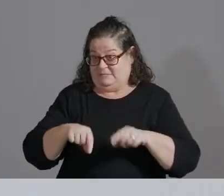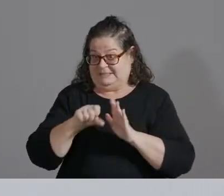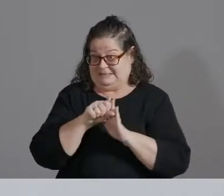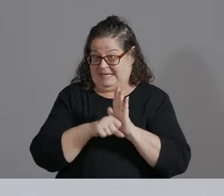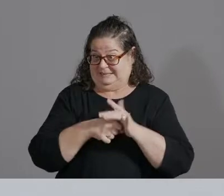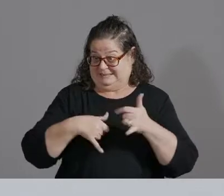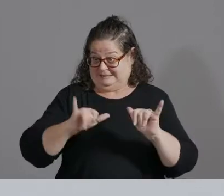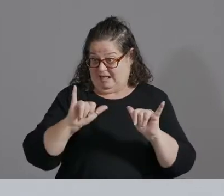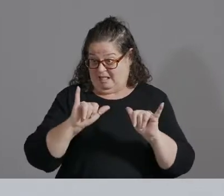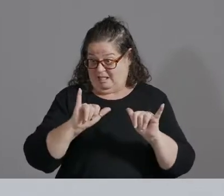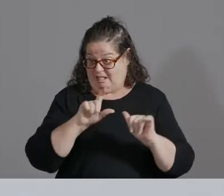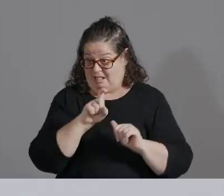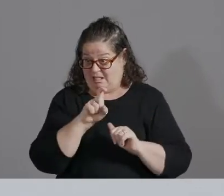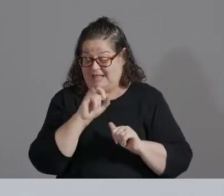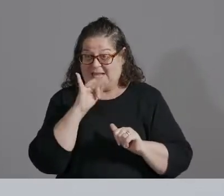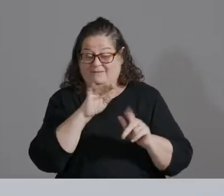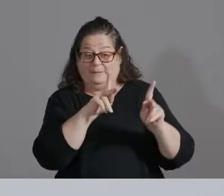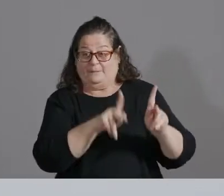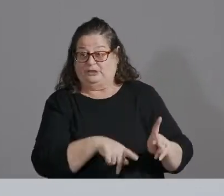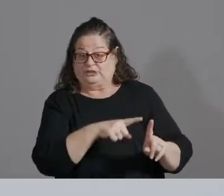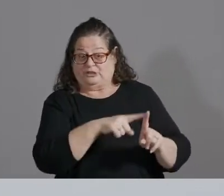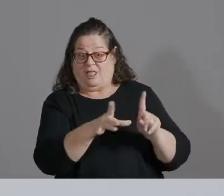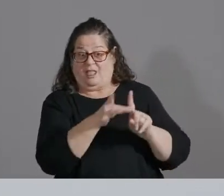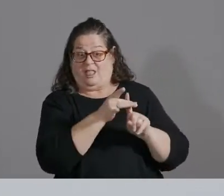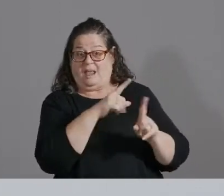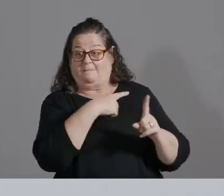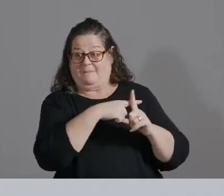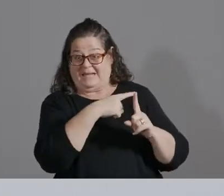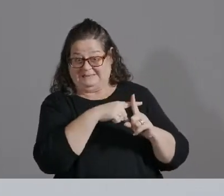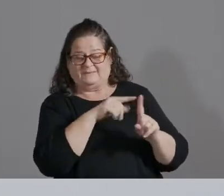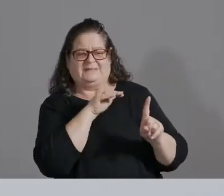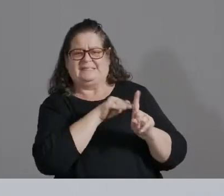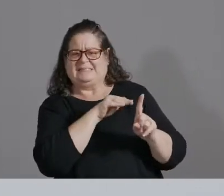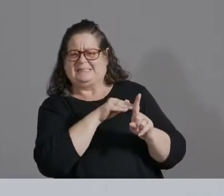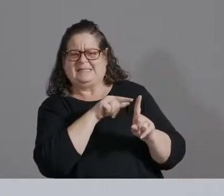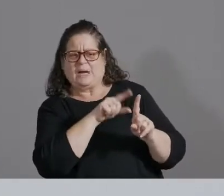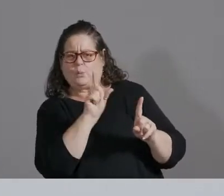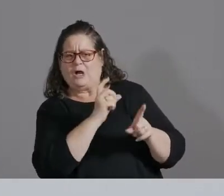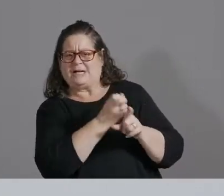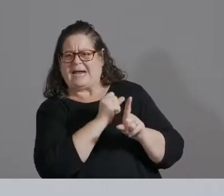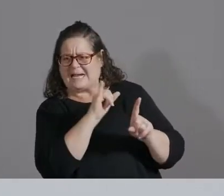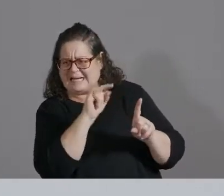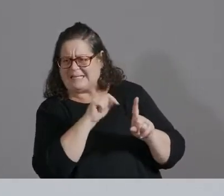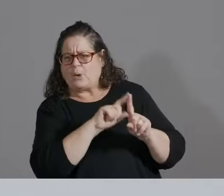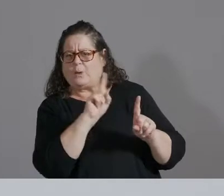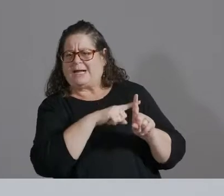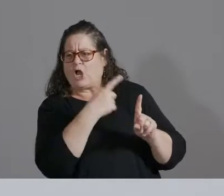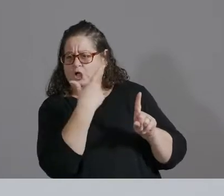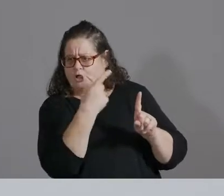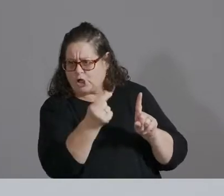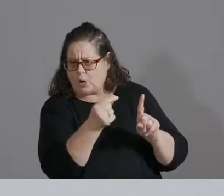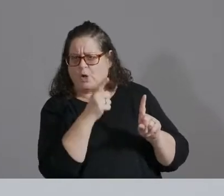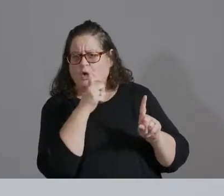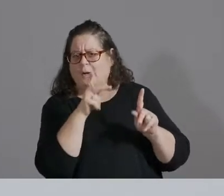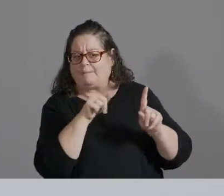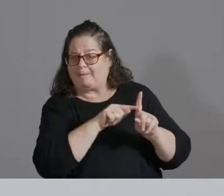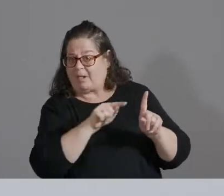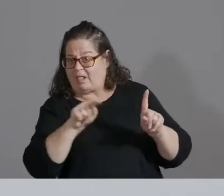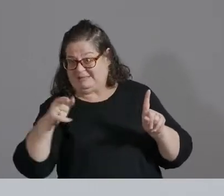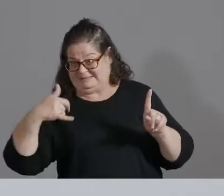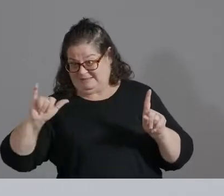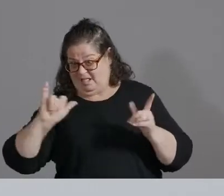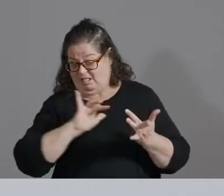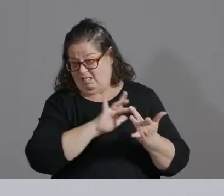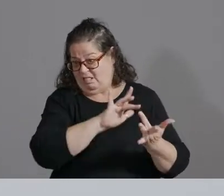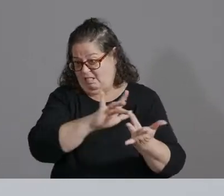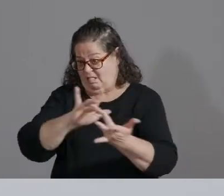positive, and how are things going on the contact tracing front? Yeah, so we have continued to do contact tracing. The state,